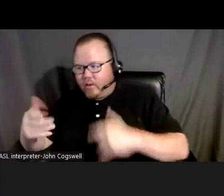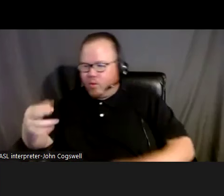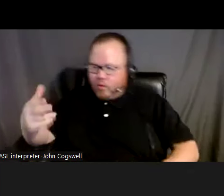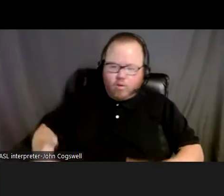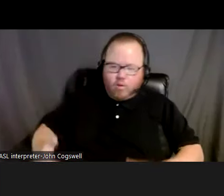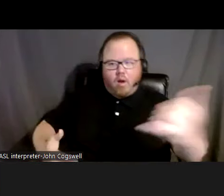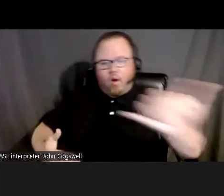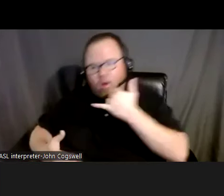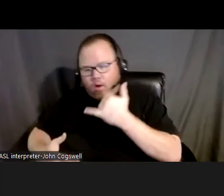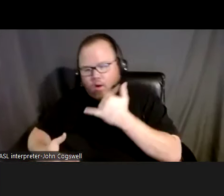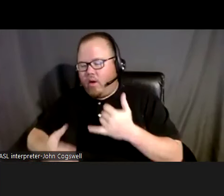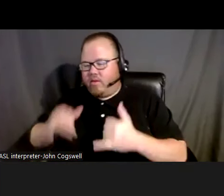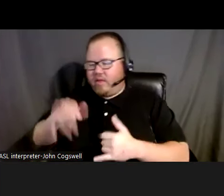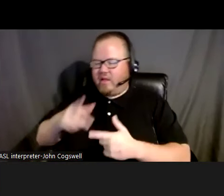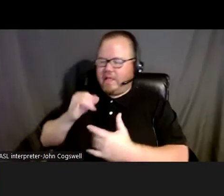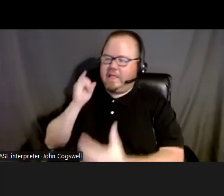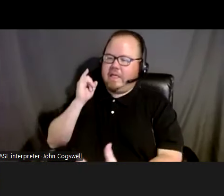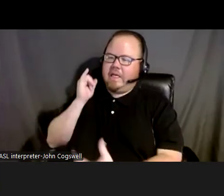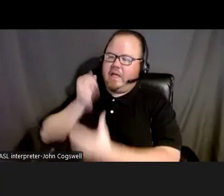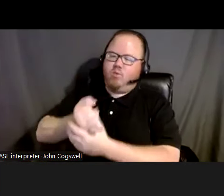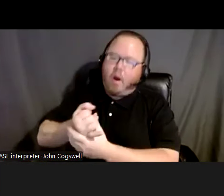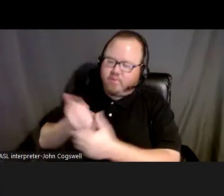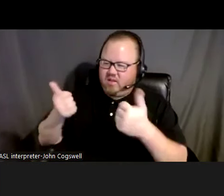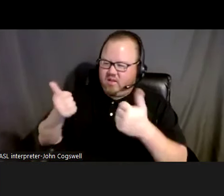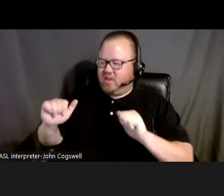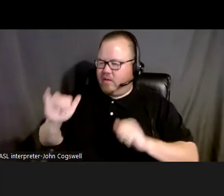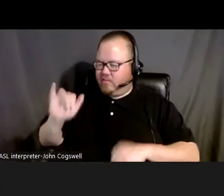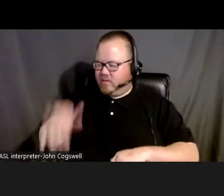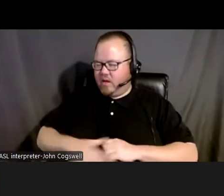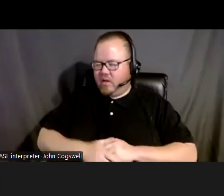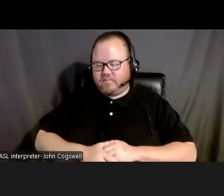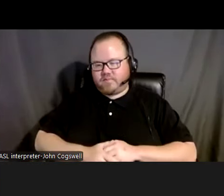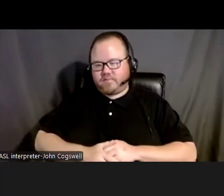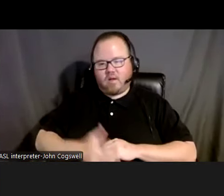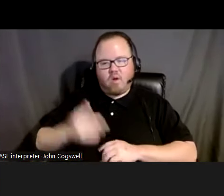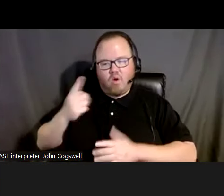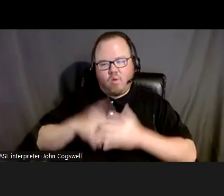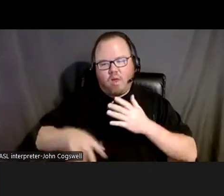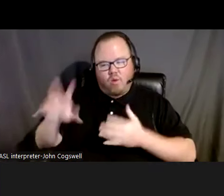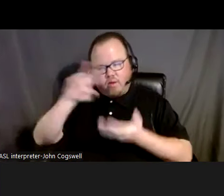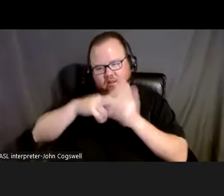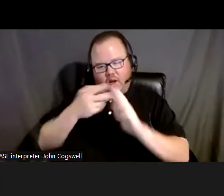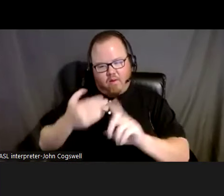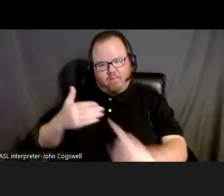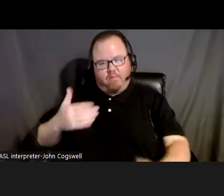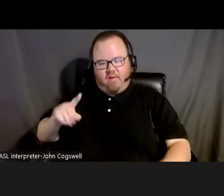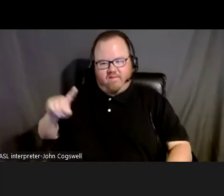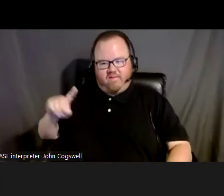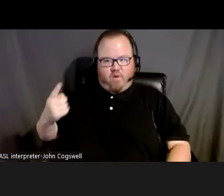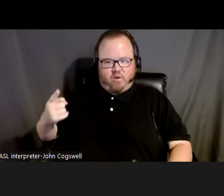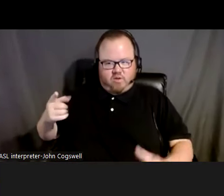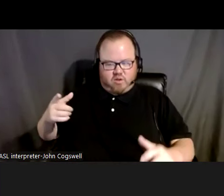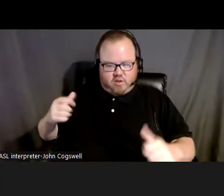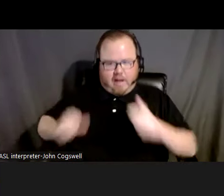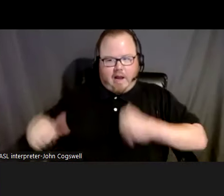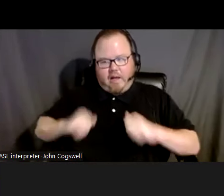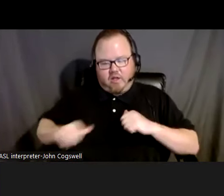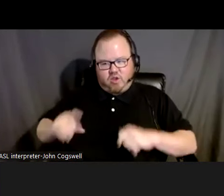an interrupted or an aborted attempt. So it really depends on what was their intent prior to that first action, if that makes sense.